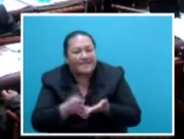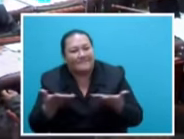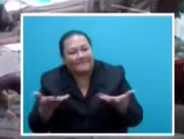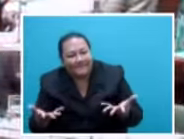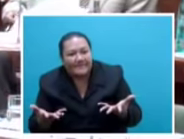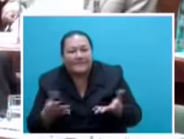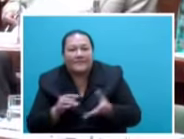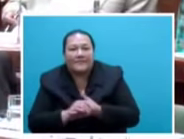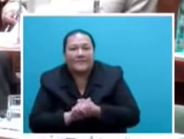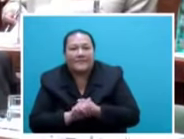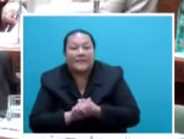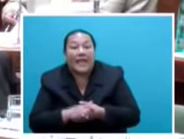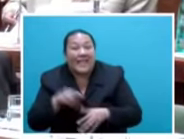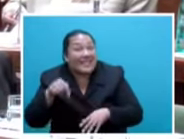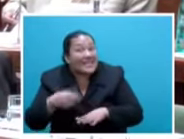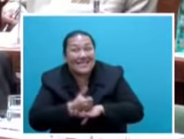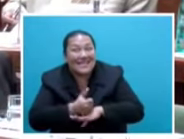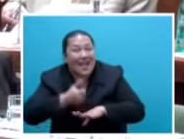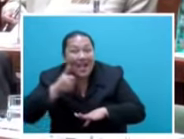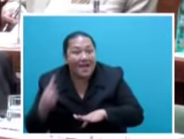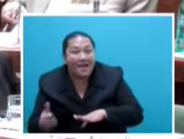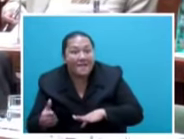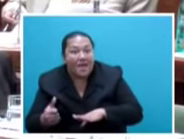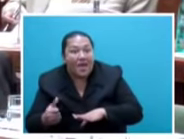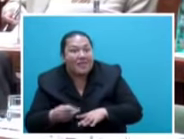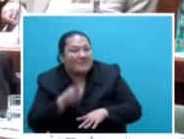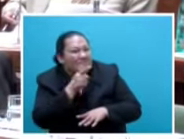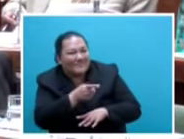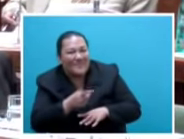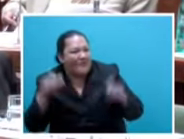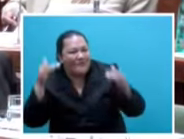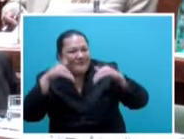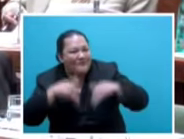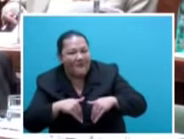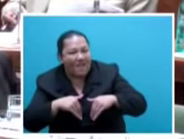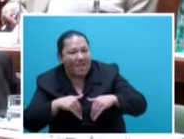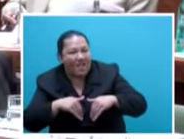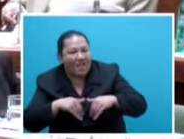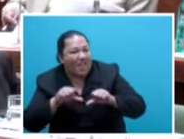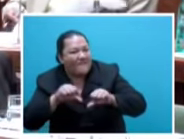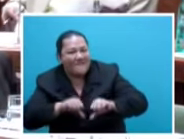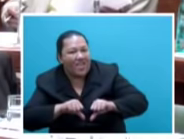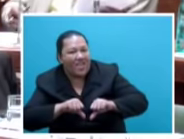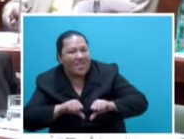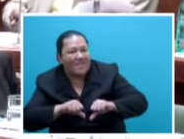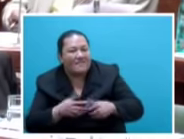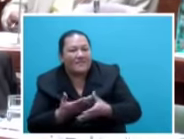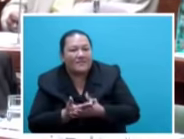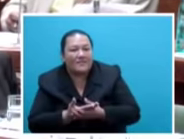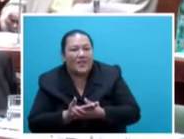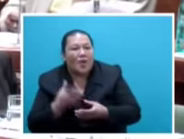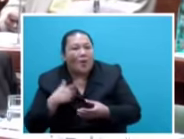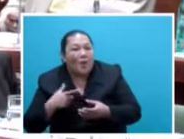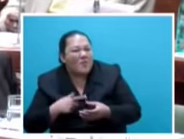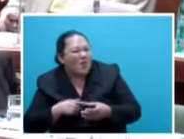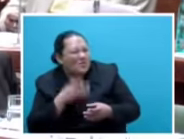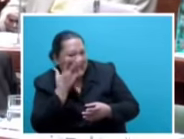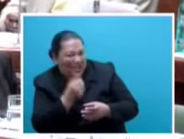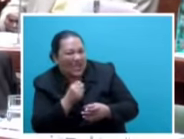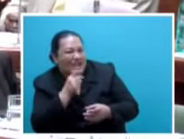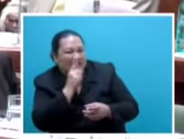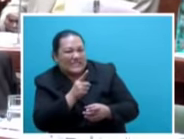the fall. This government is caught in the hubris of power, arrogance, and self-confidence. What I believe we now have before